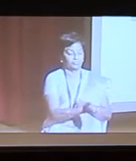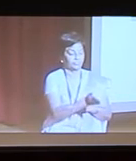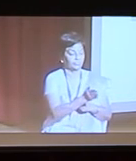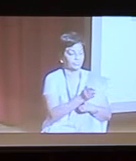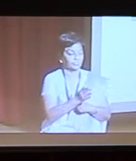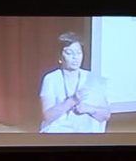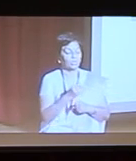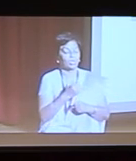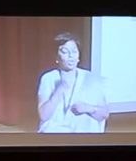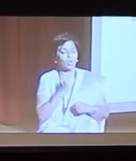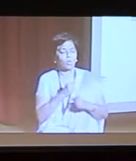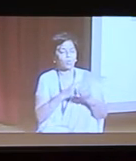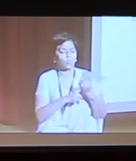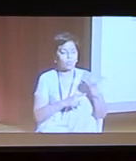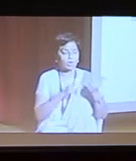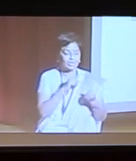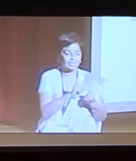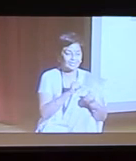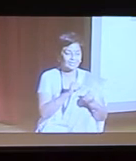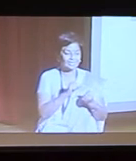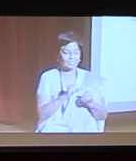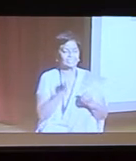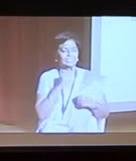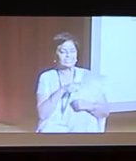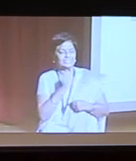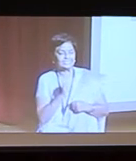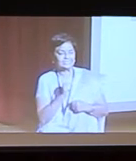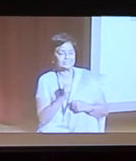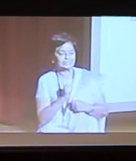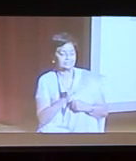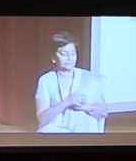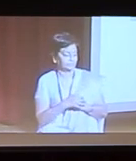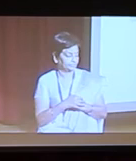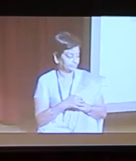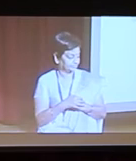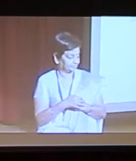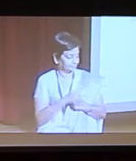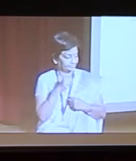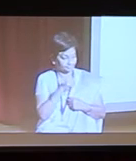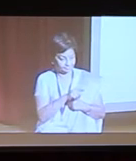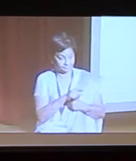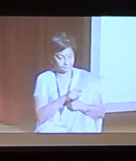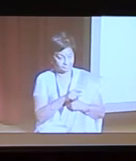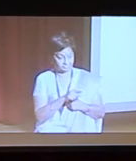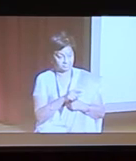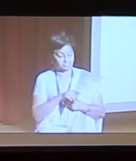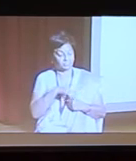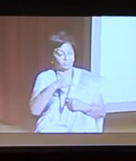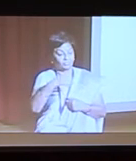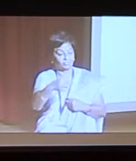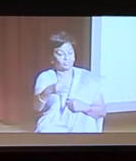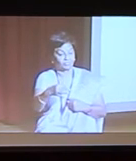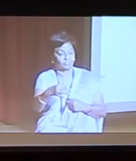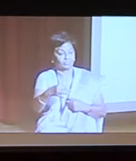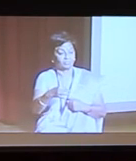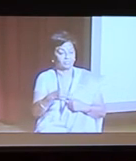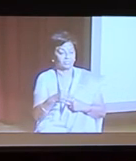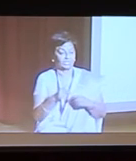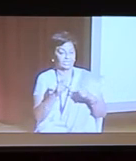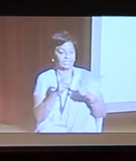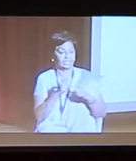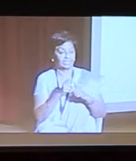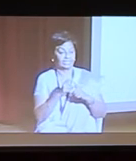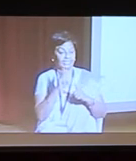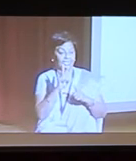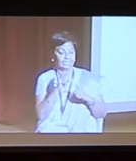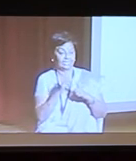one wondering why Van Gogh was a great artist. But perhaps The Living Room, a 3D